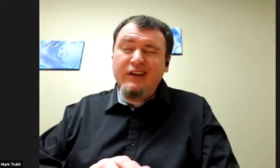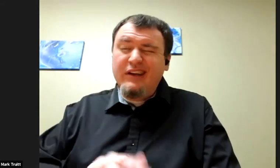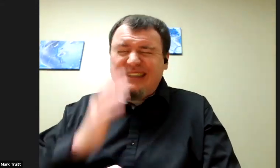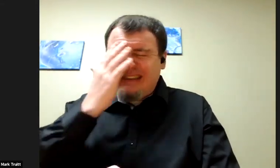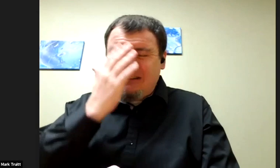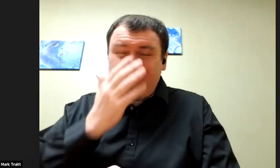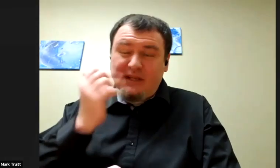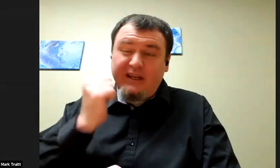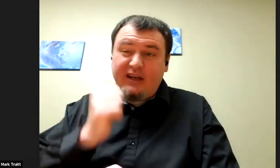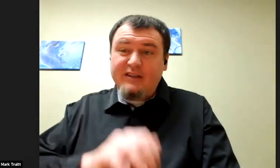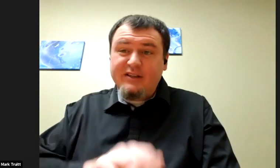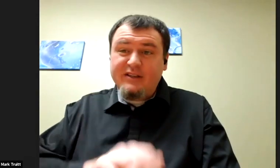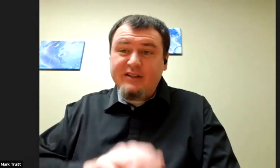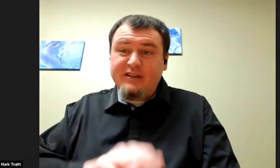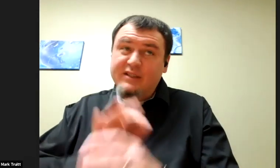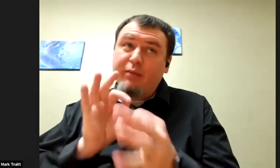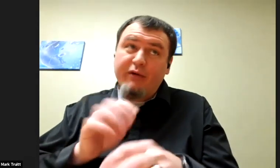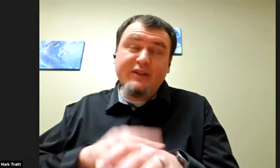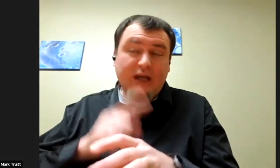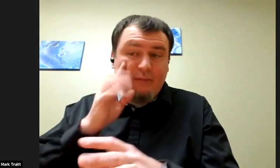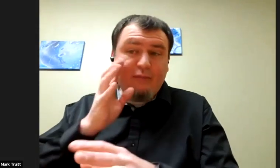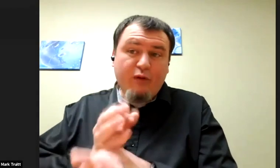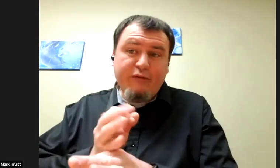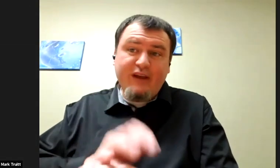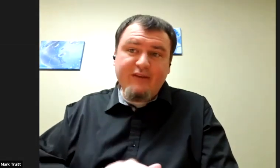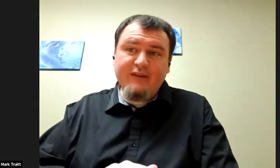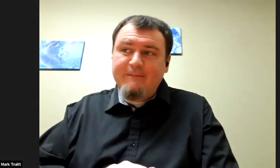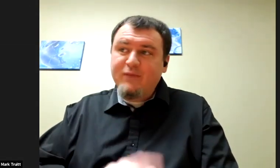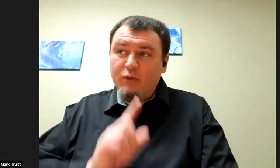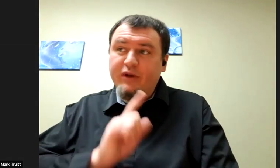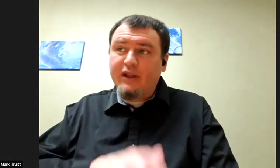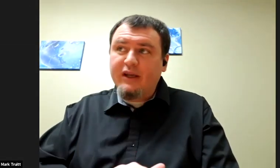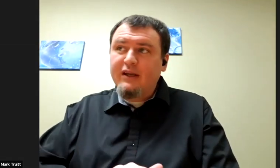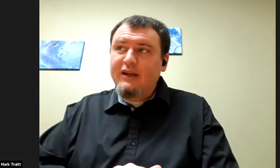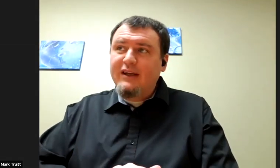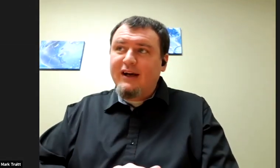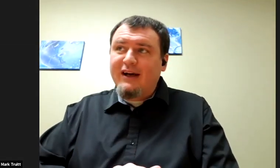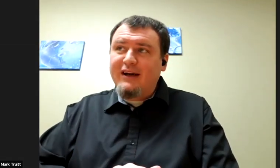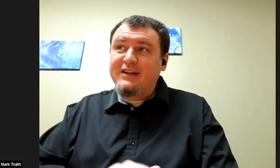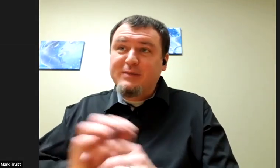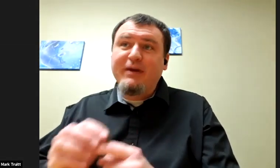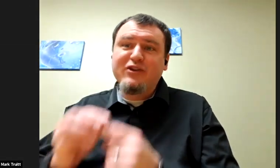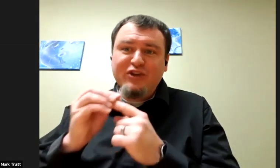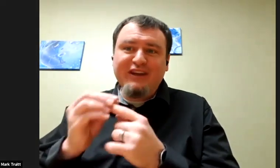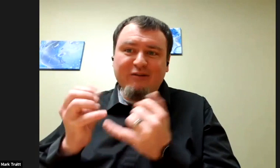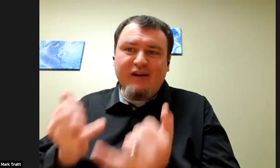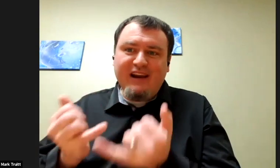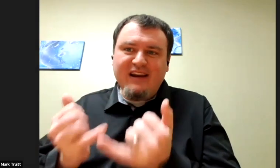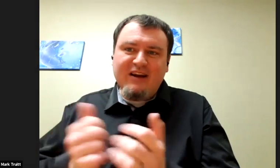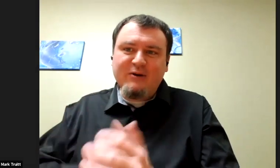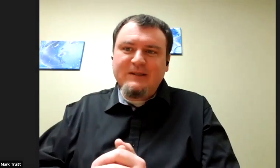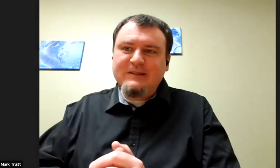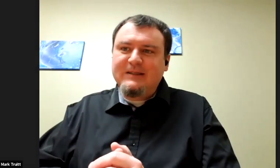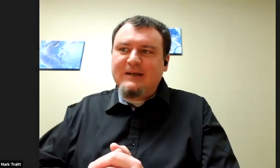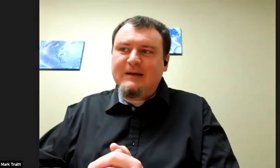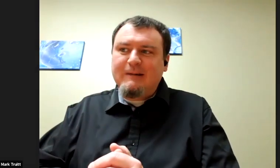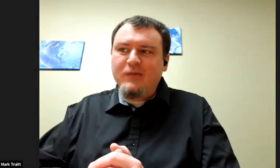Lord, because it's the perfect time for faith, really, especially right